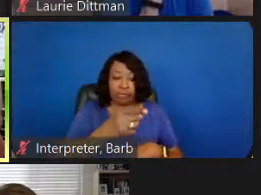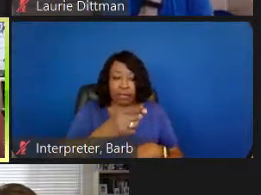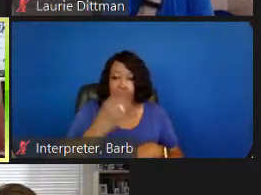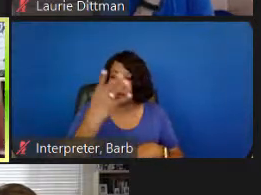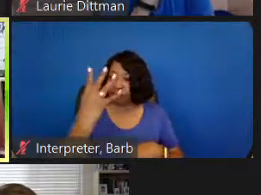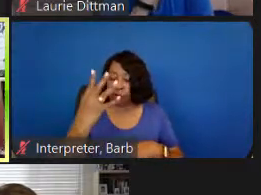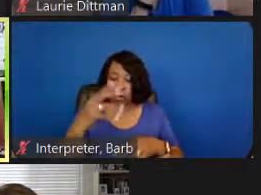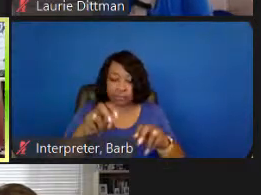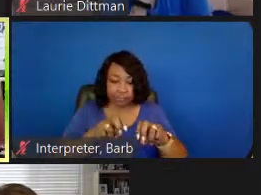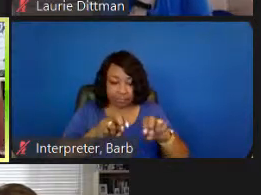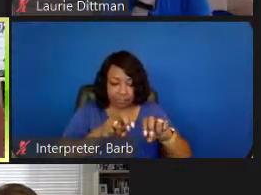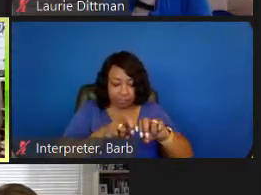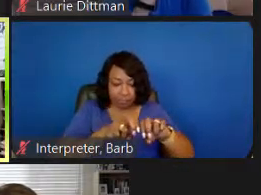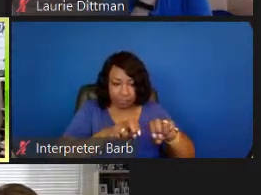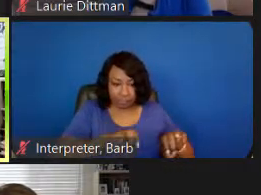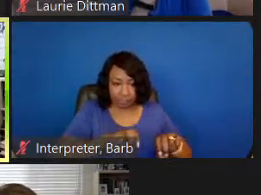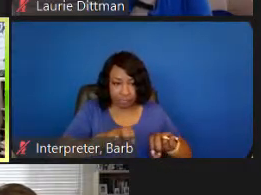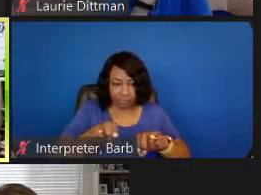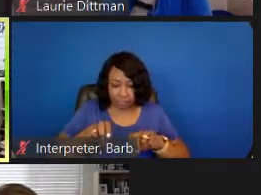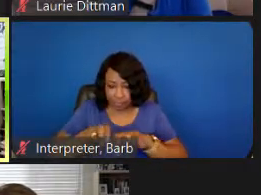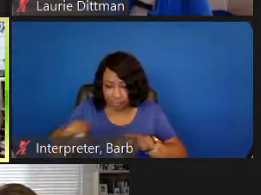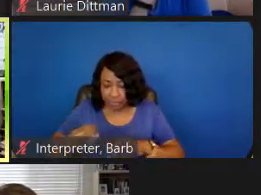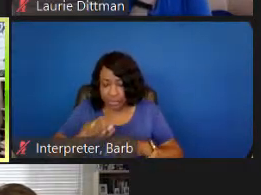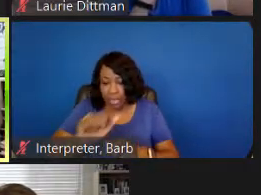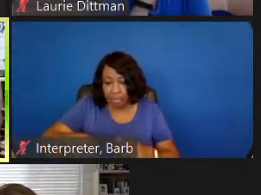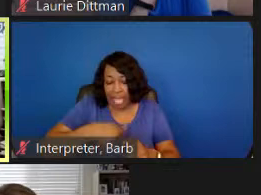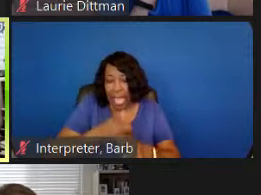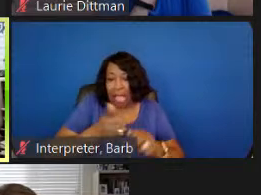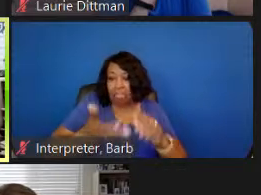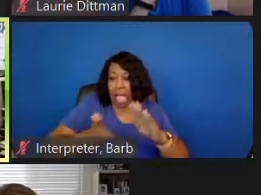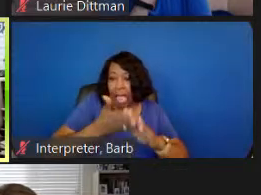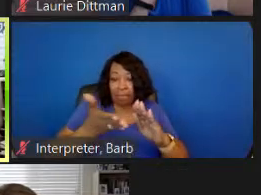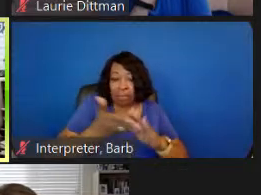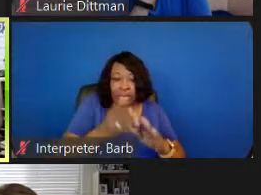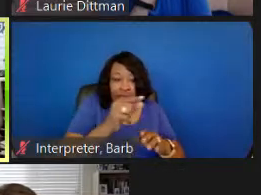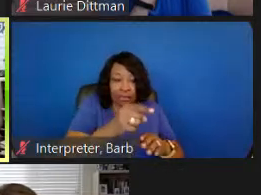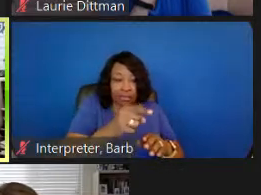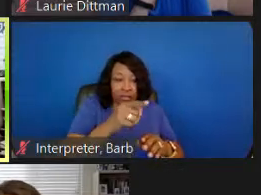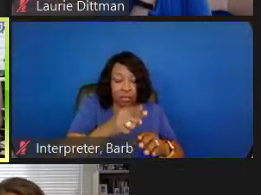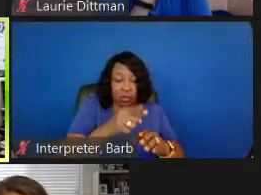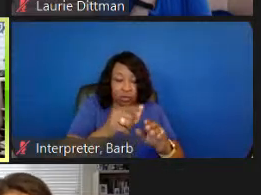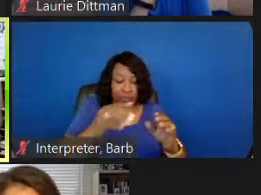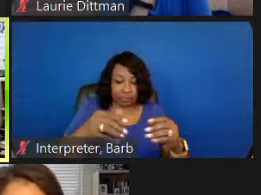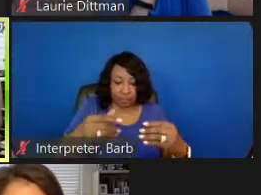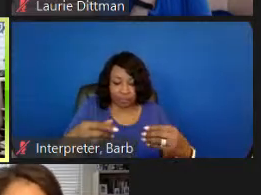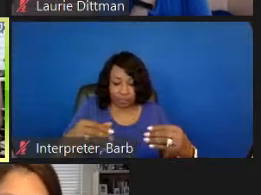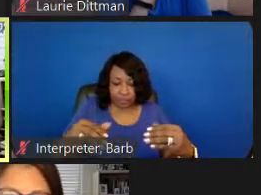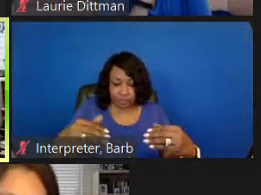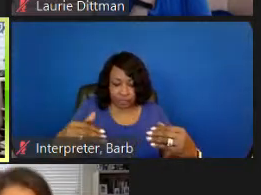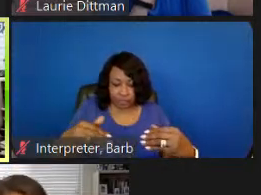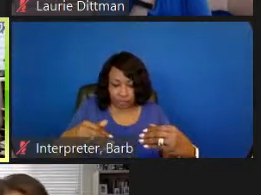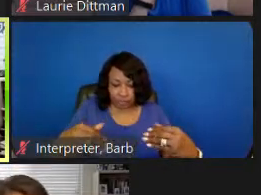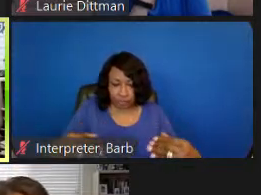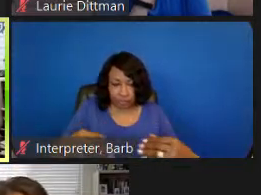seats on each side, right behind the operator's cab, and those are facing inward towards the aisle.